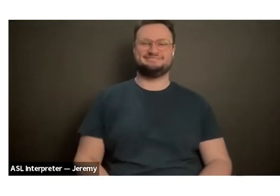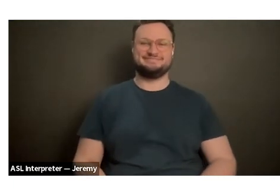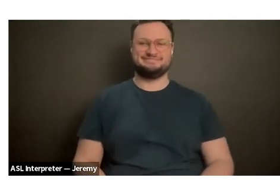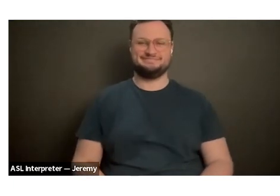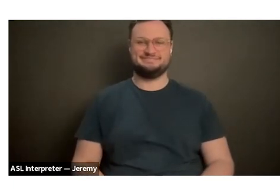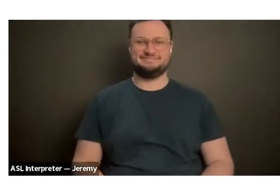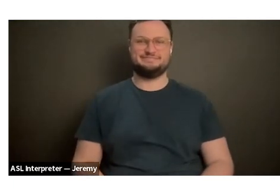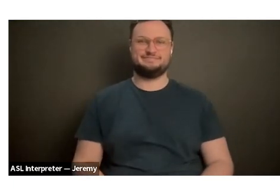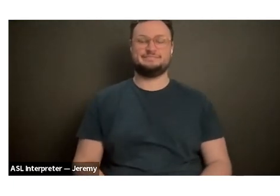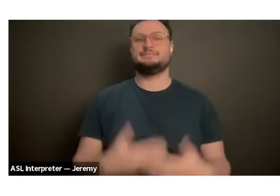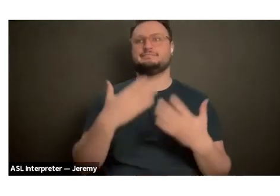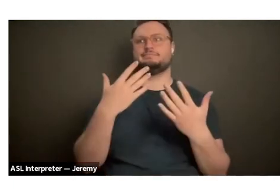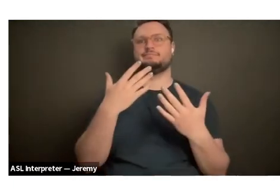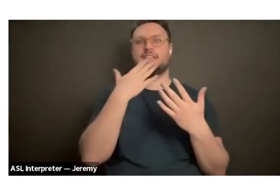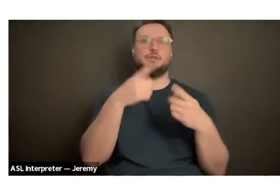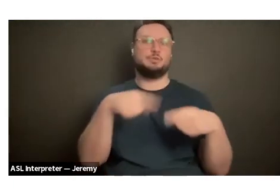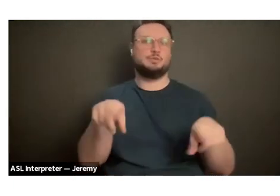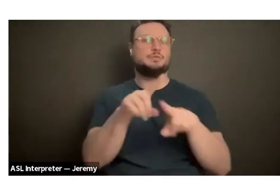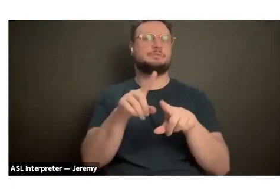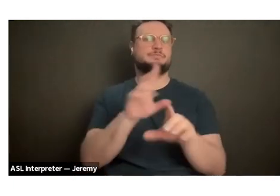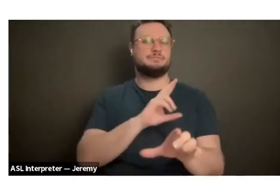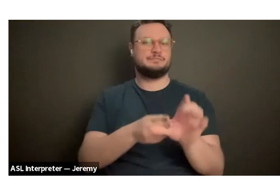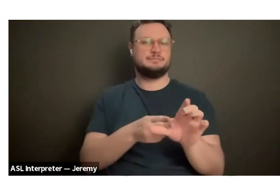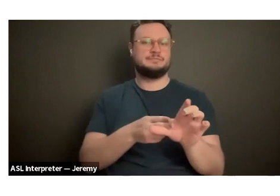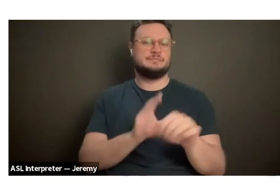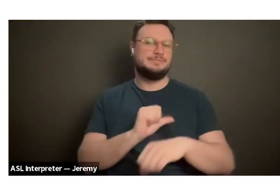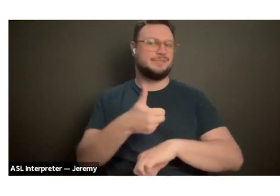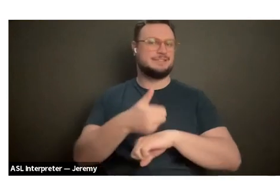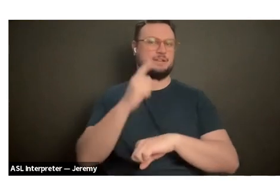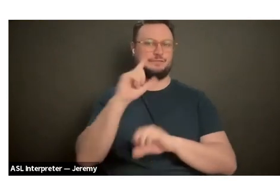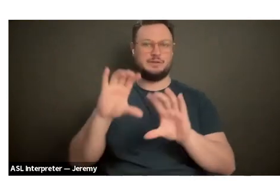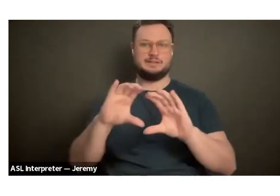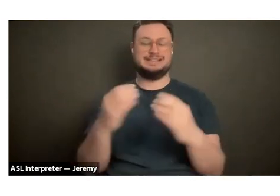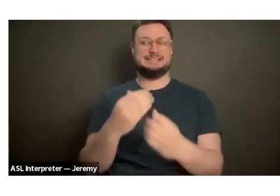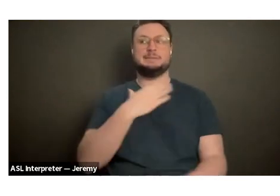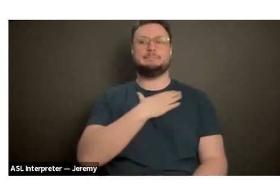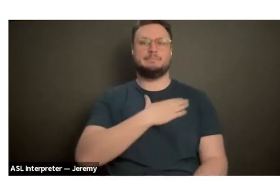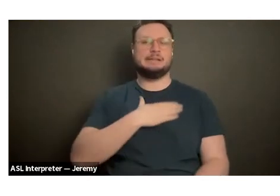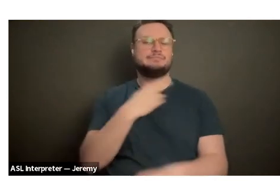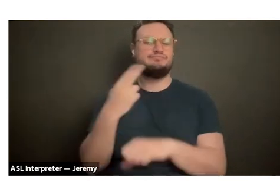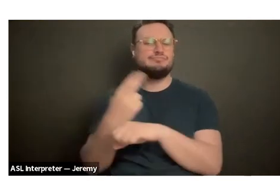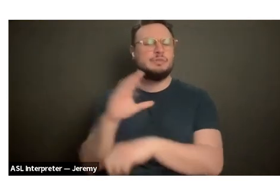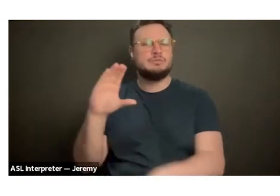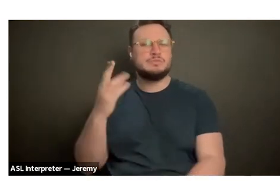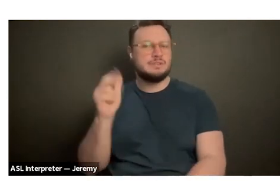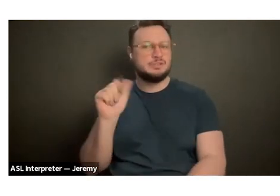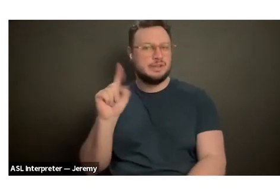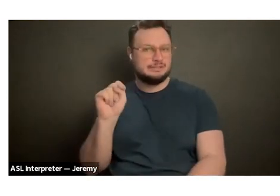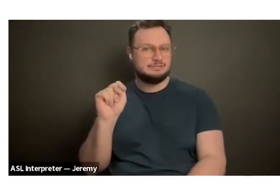Thank you all for being here. As you all set yourself up for the class, please use the chat and make sure that you